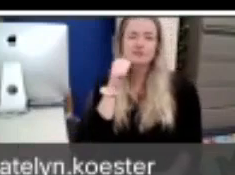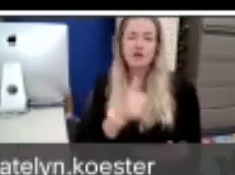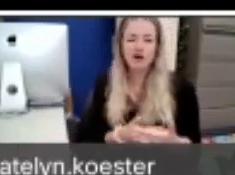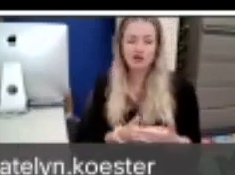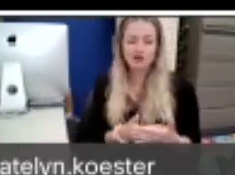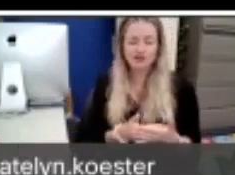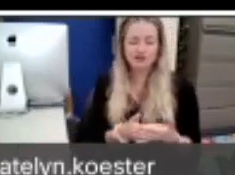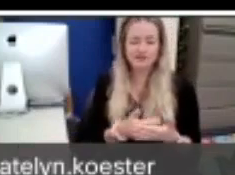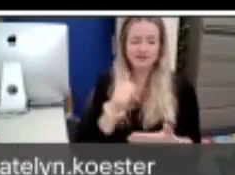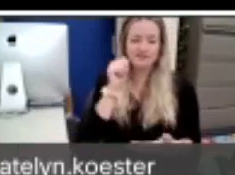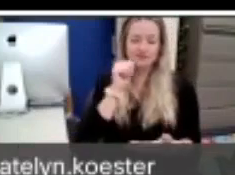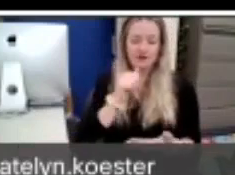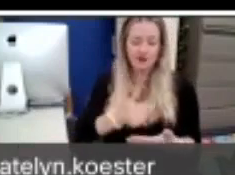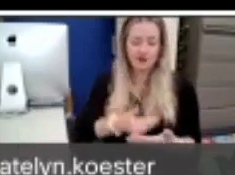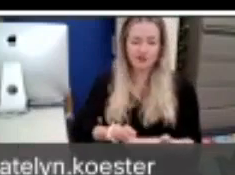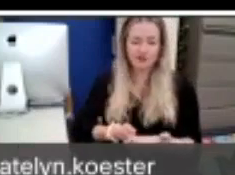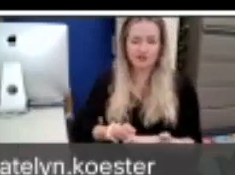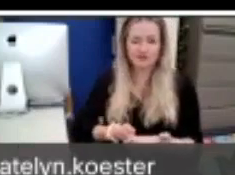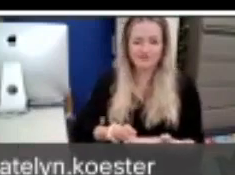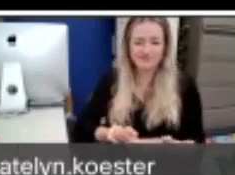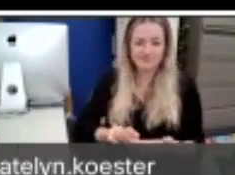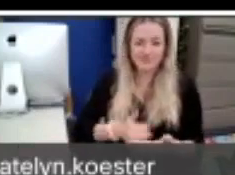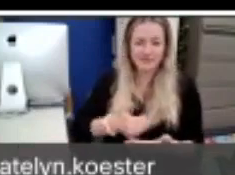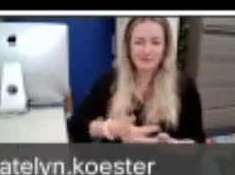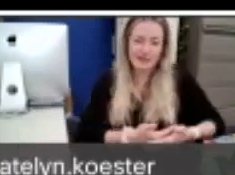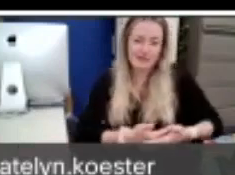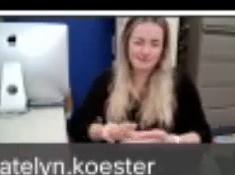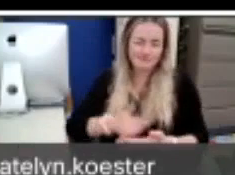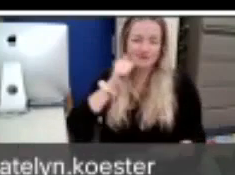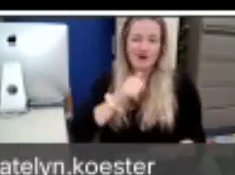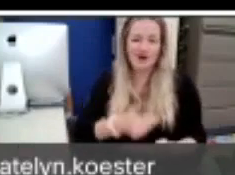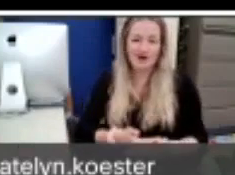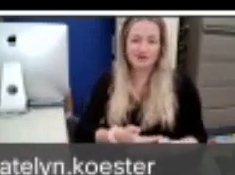So same, so girl, because it's the bottom of the face. So it's like girl, baby, daughter.